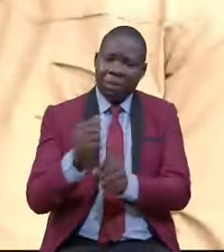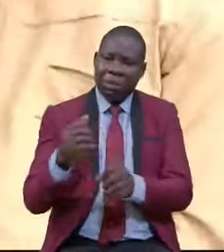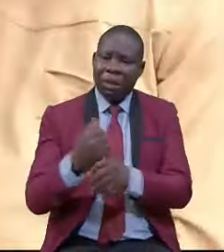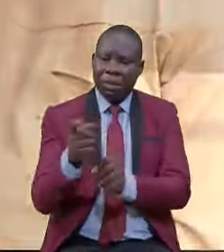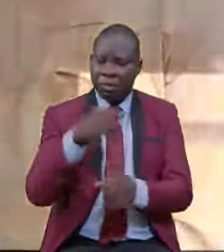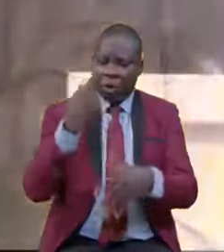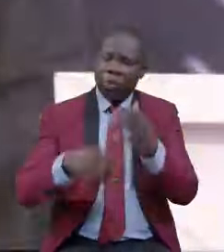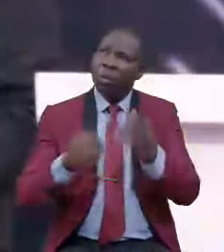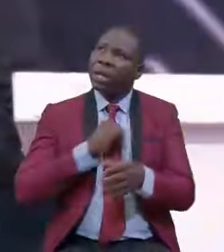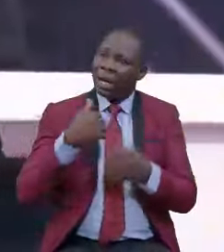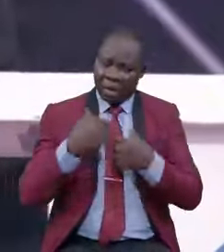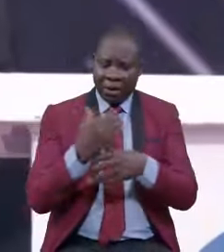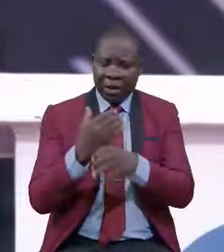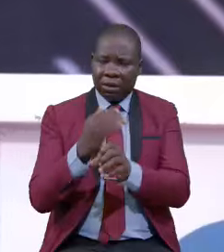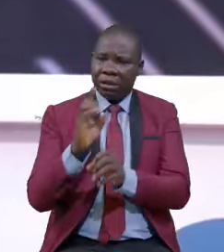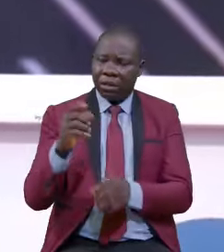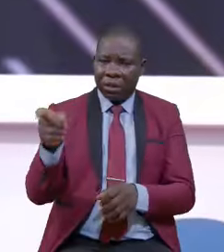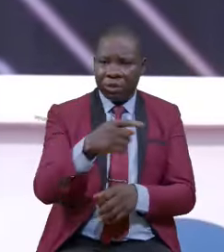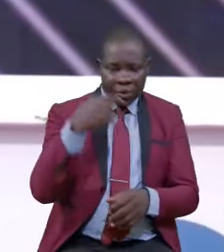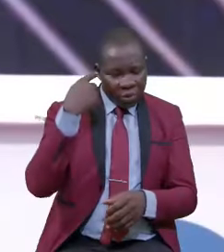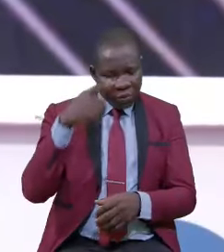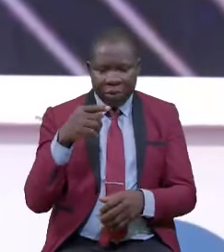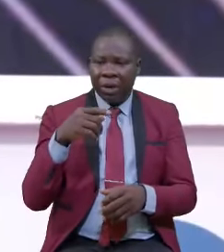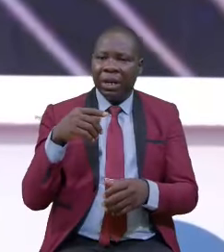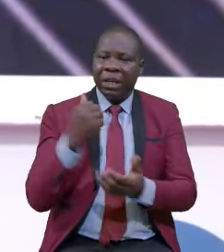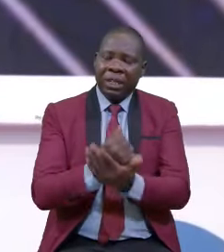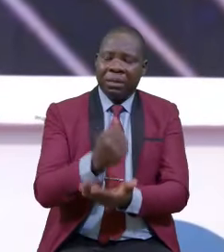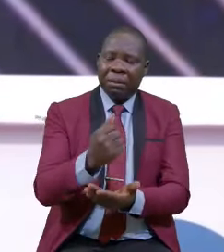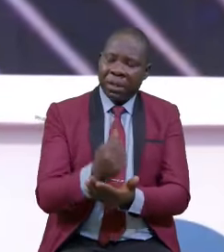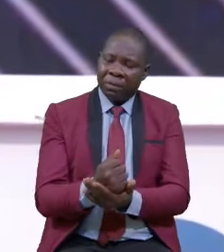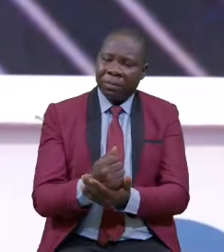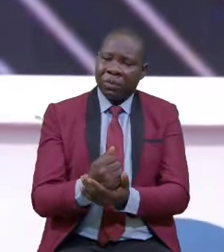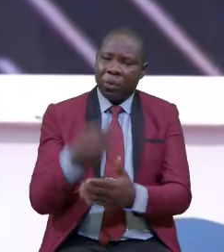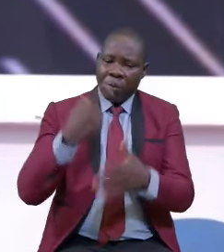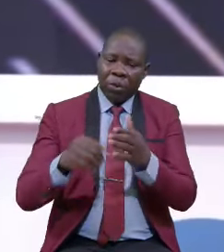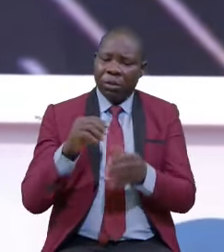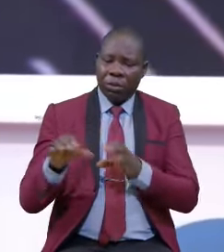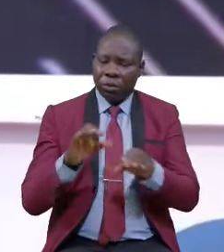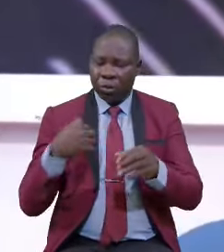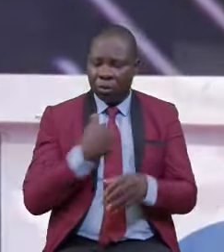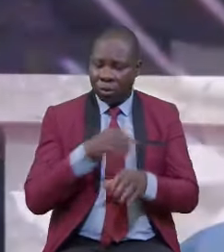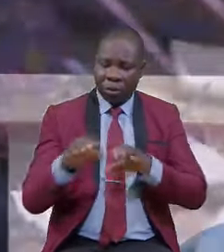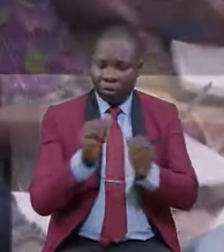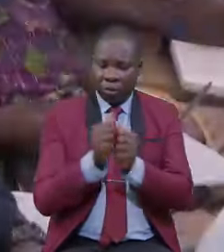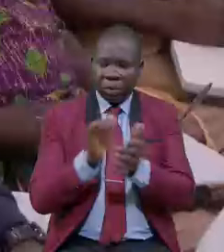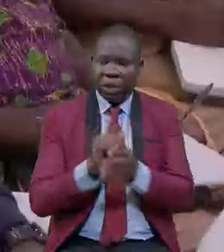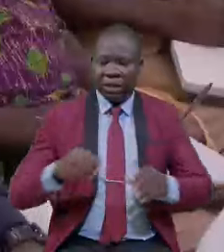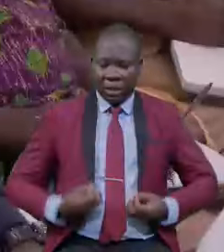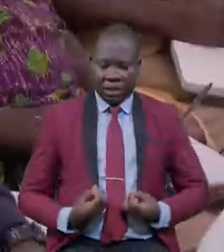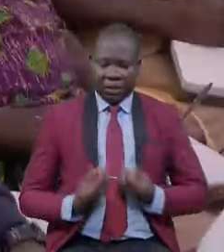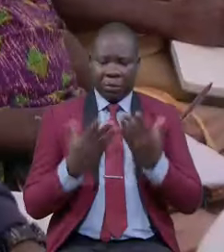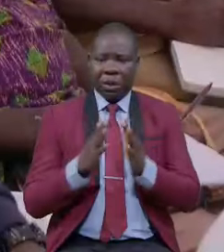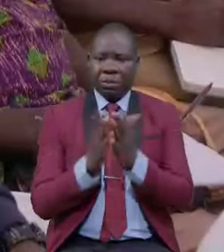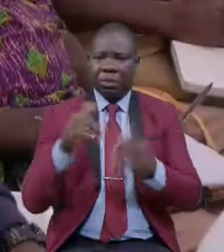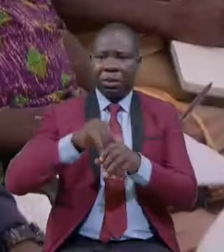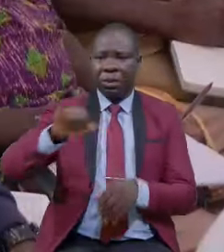now with that inspired book? It tells us in Job chapter 23, and I'm reading from verse 12. It says,